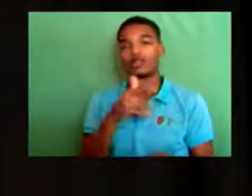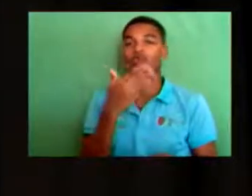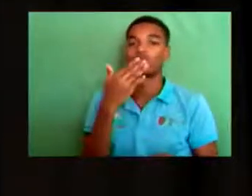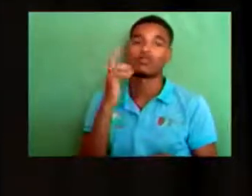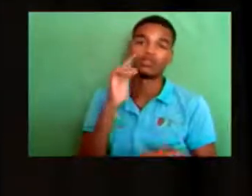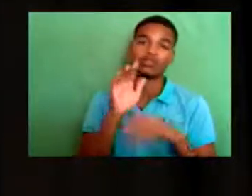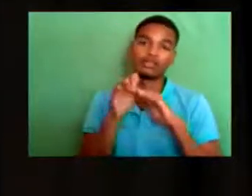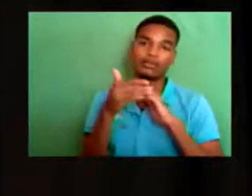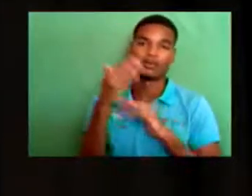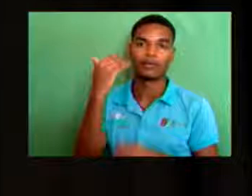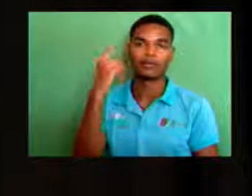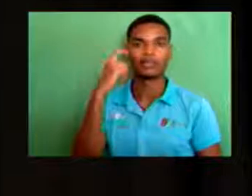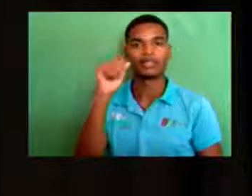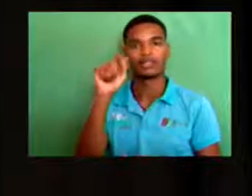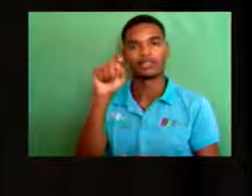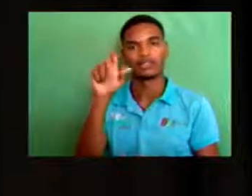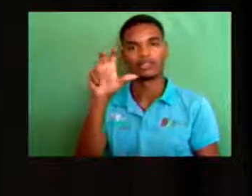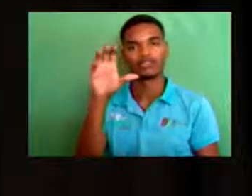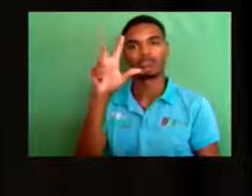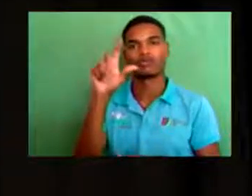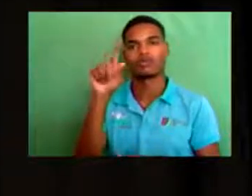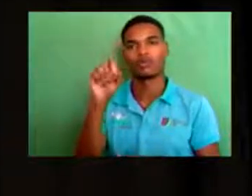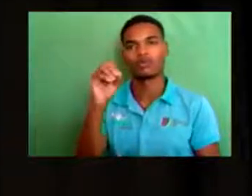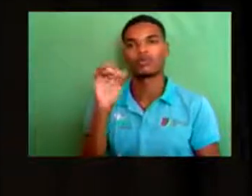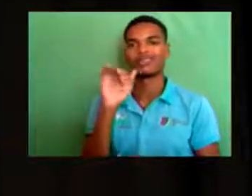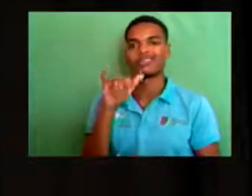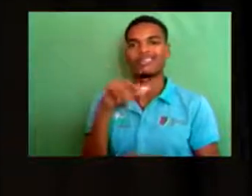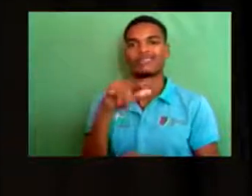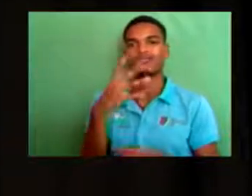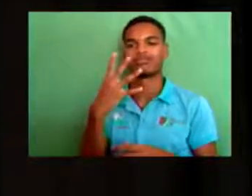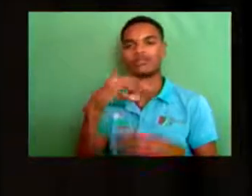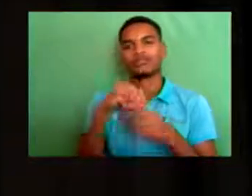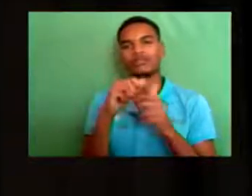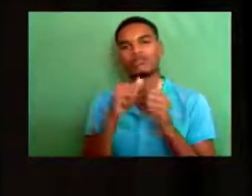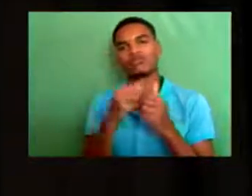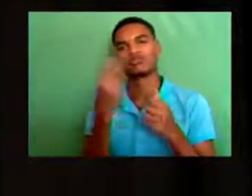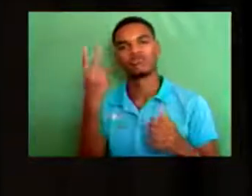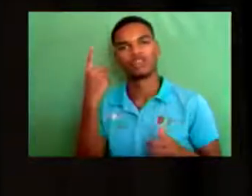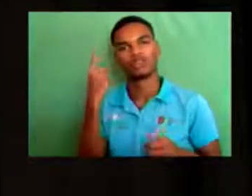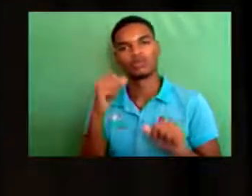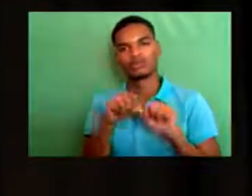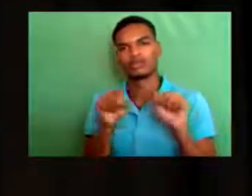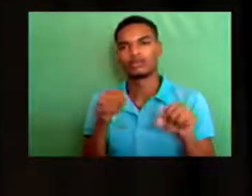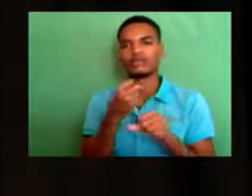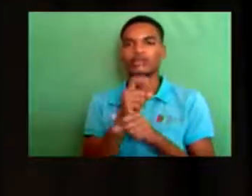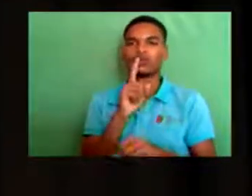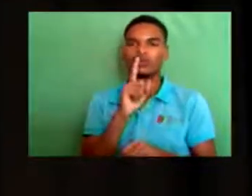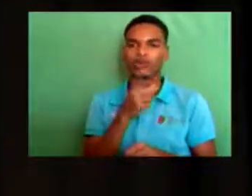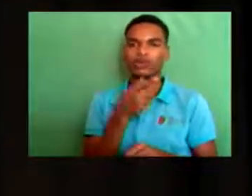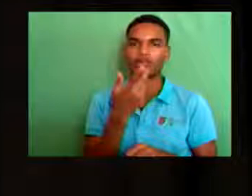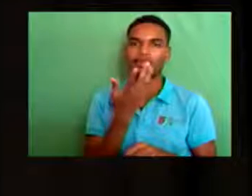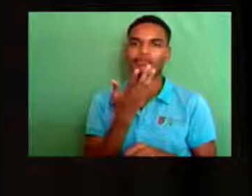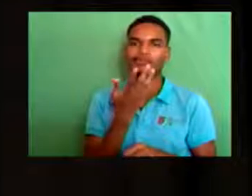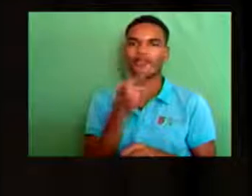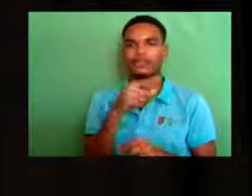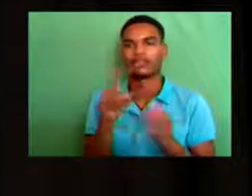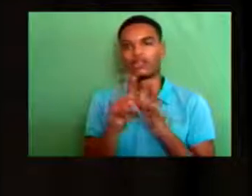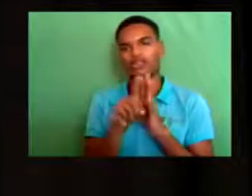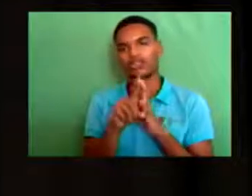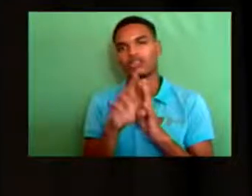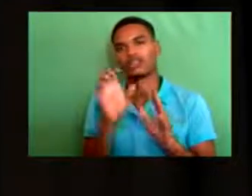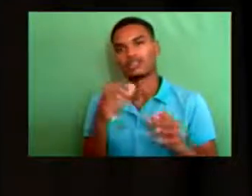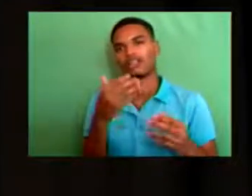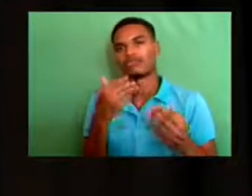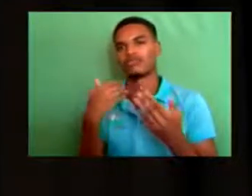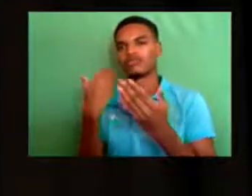ATSC 3.0 or partnering with radio stations to make sure those alerts potentially could get to visiting ships.